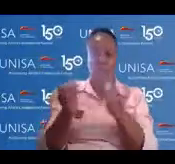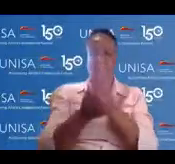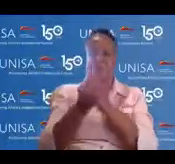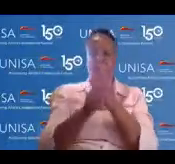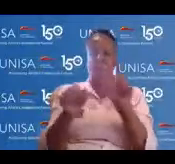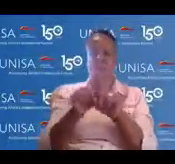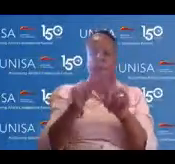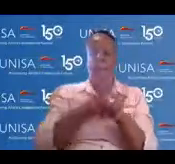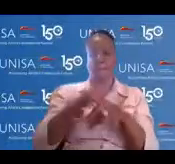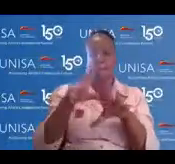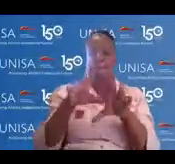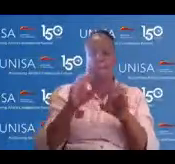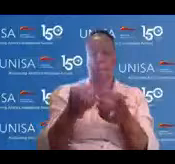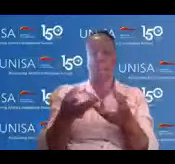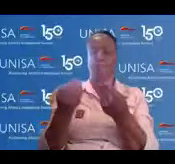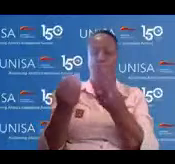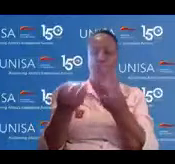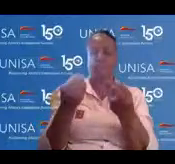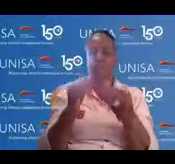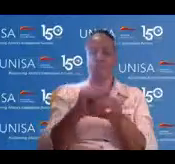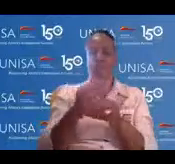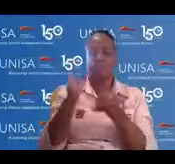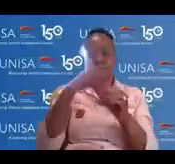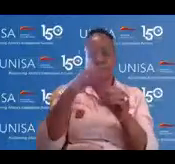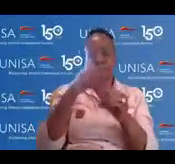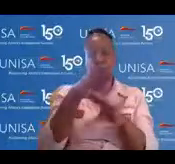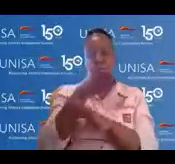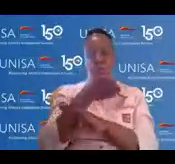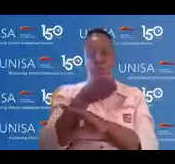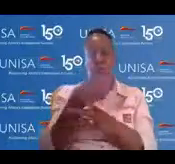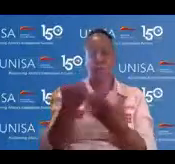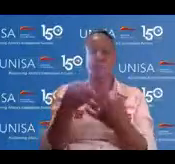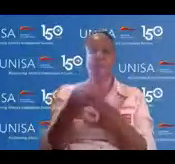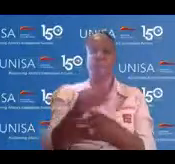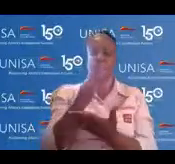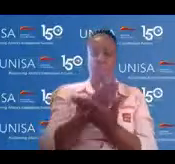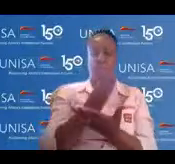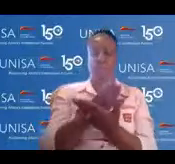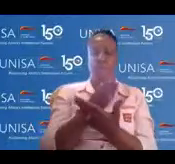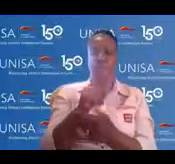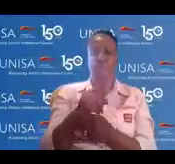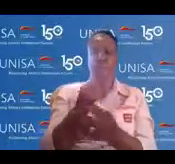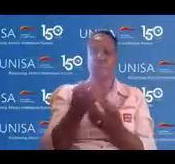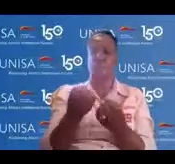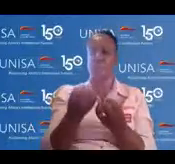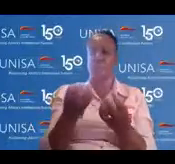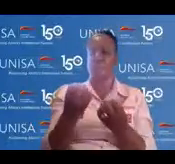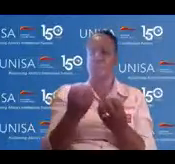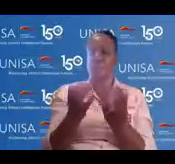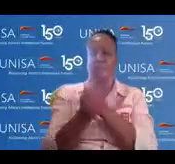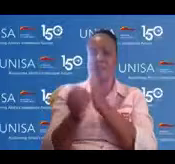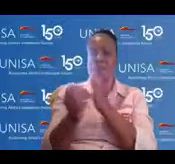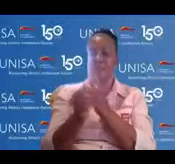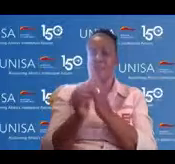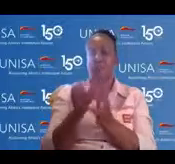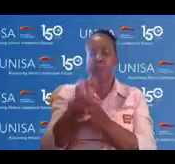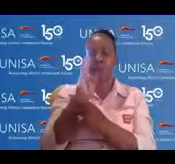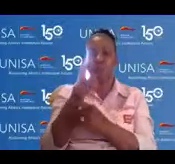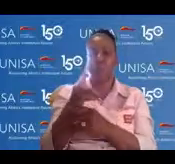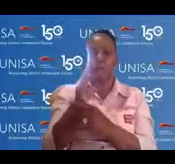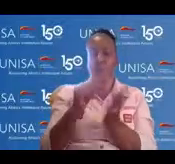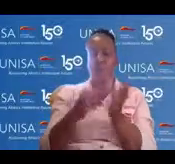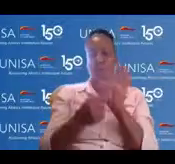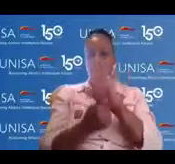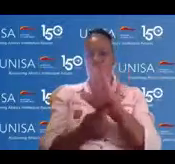course will also be loaded there. So definitely, guys, there's a lot of mobile skills that we can actually show you guys so that you can